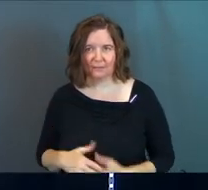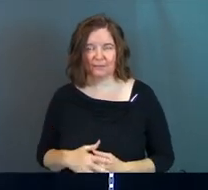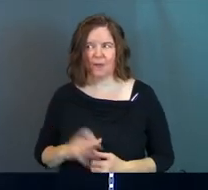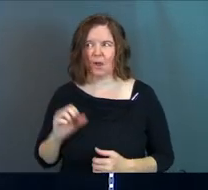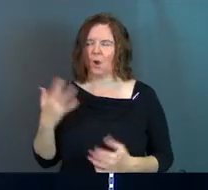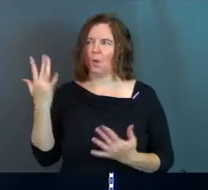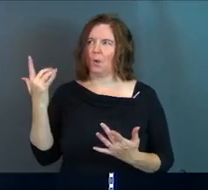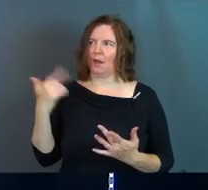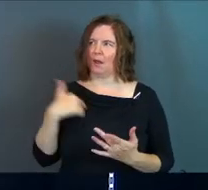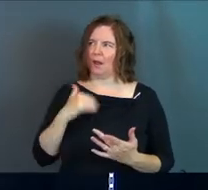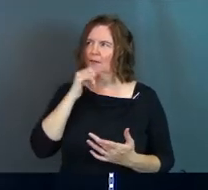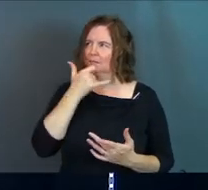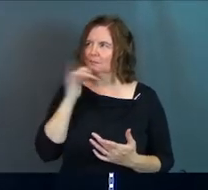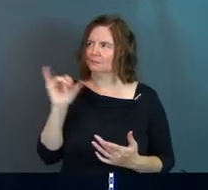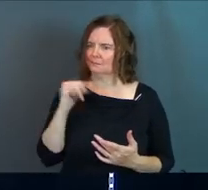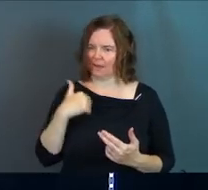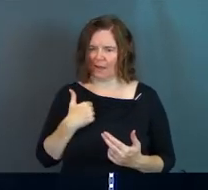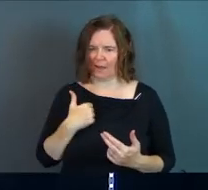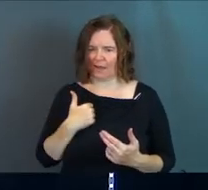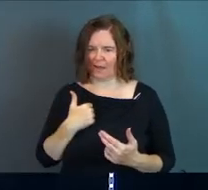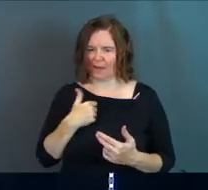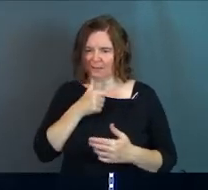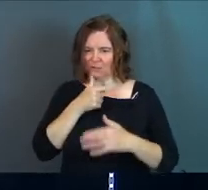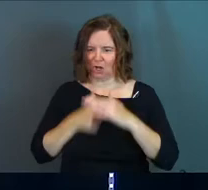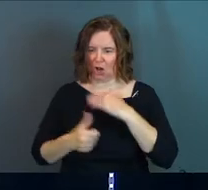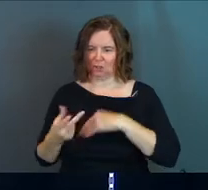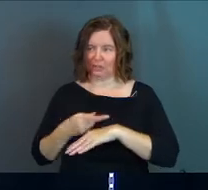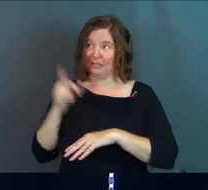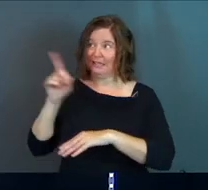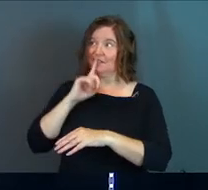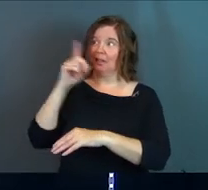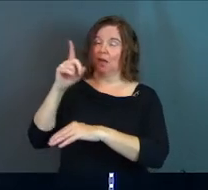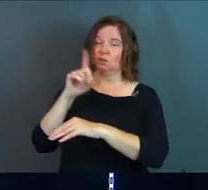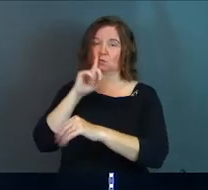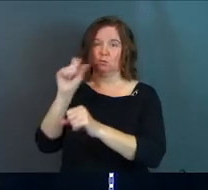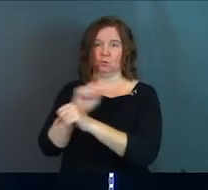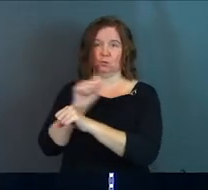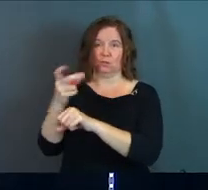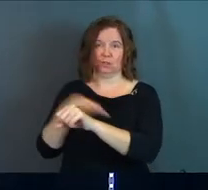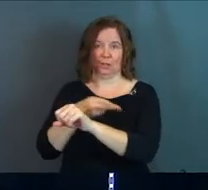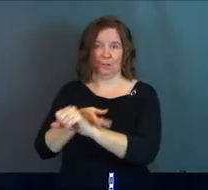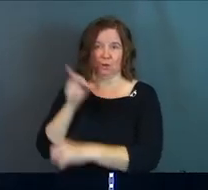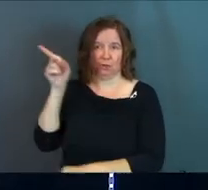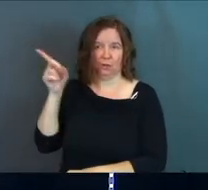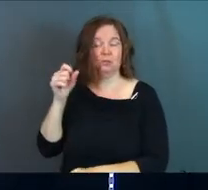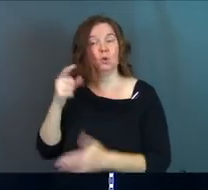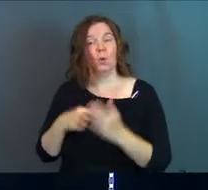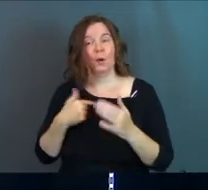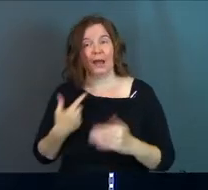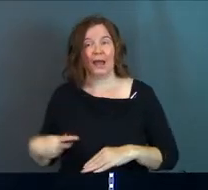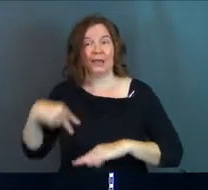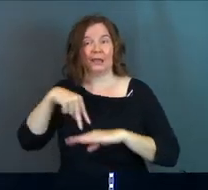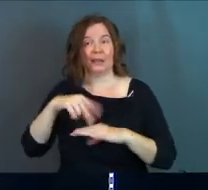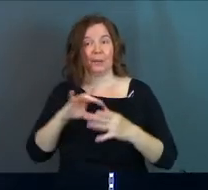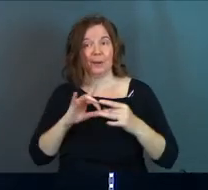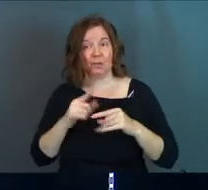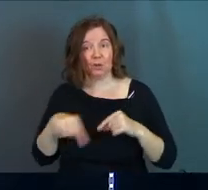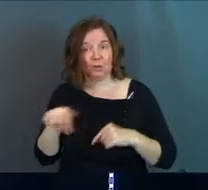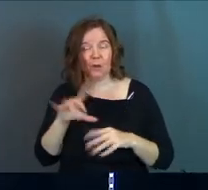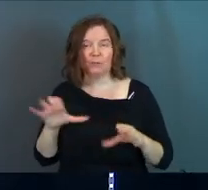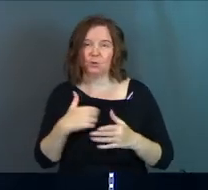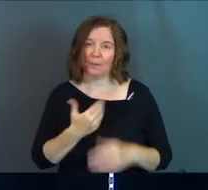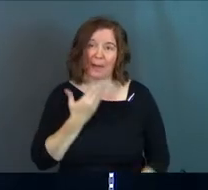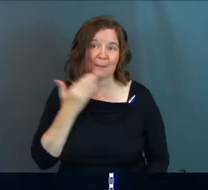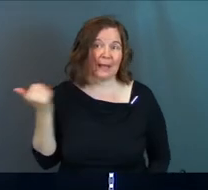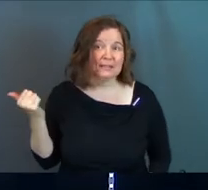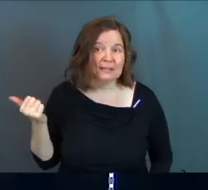Oh wait, I'm just an under-shepherd, he's the actual shepherd. And so when I get up here and I talk to you guys, I'm doing